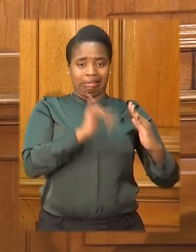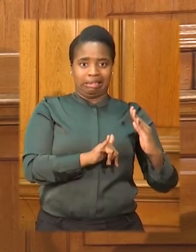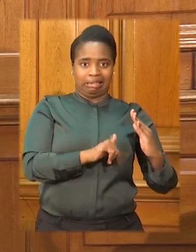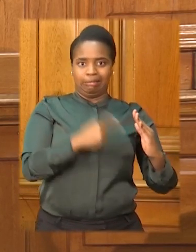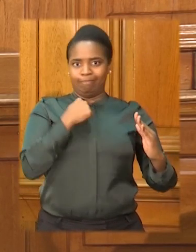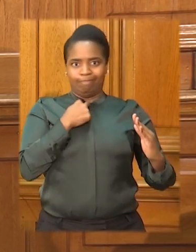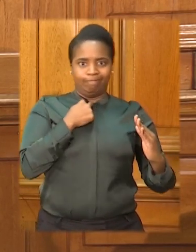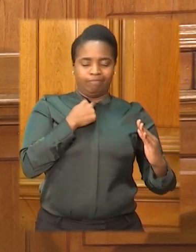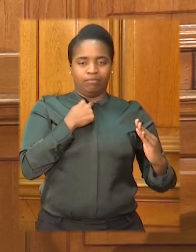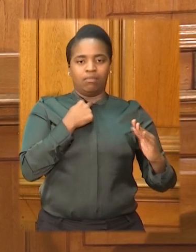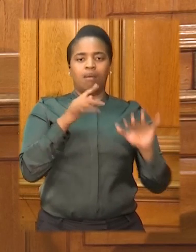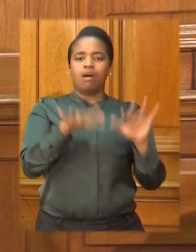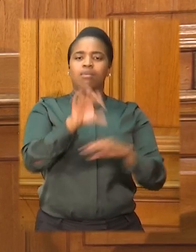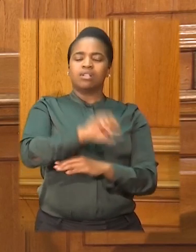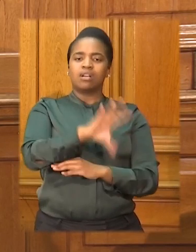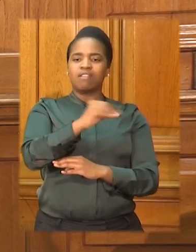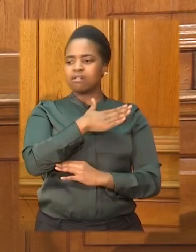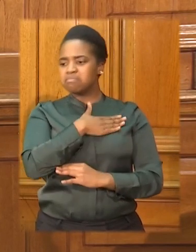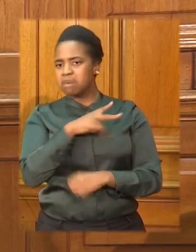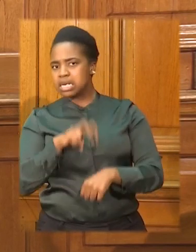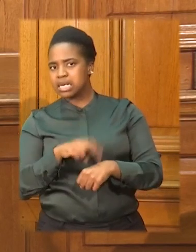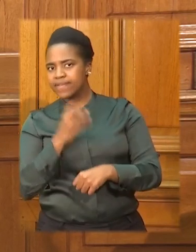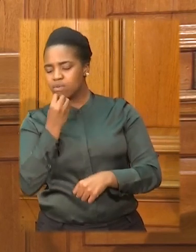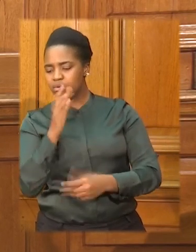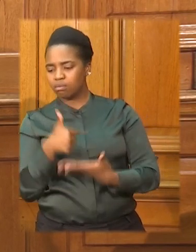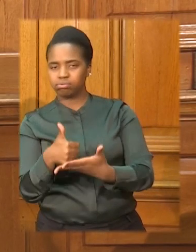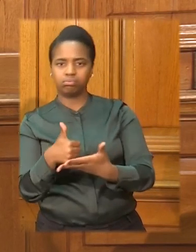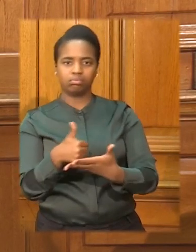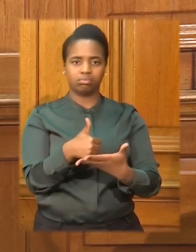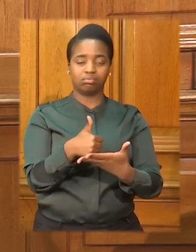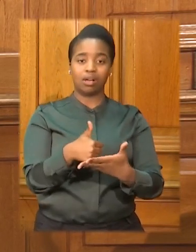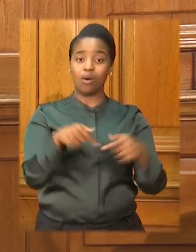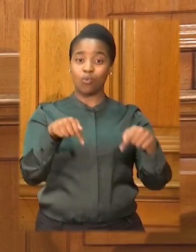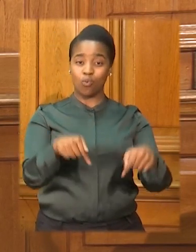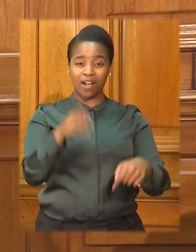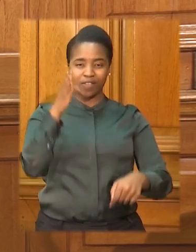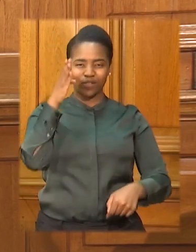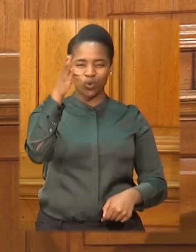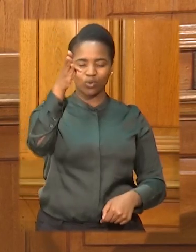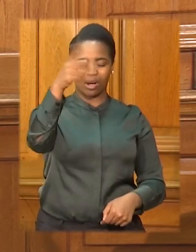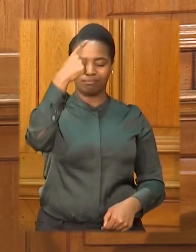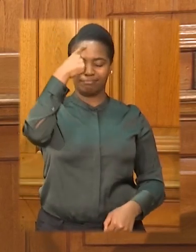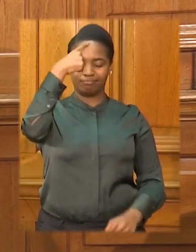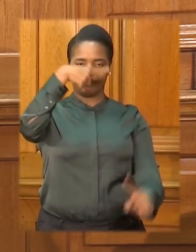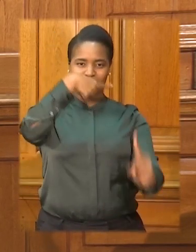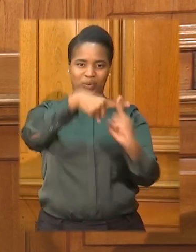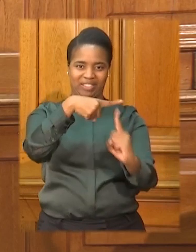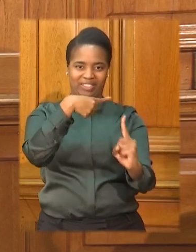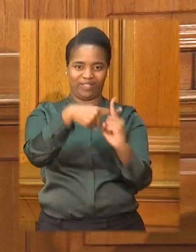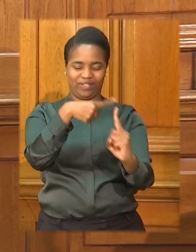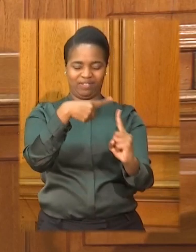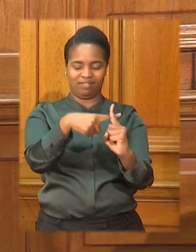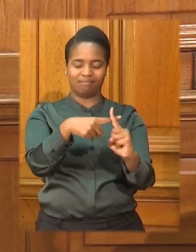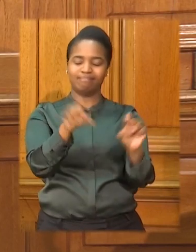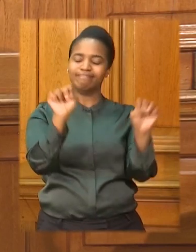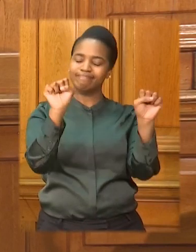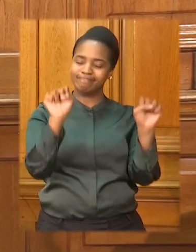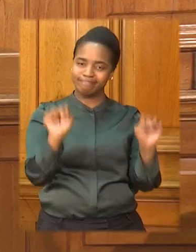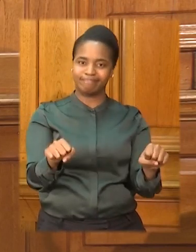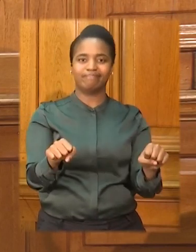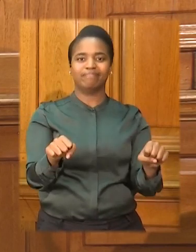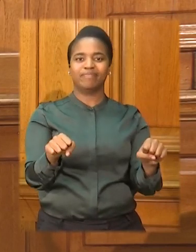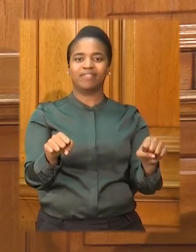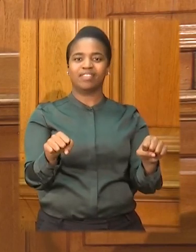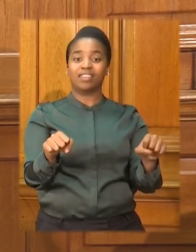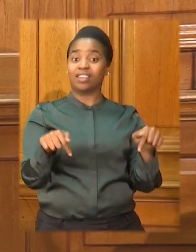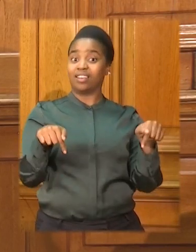of us, we look to a better future with optimism. Even as we find ourselves